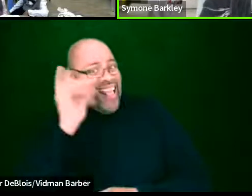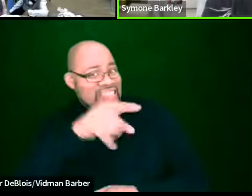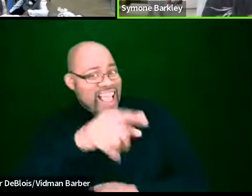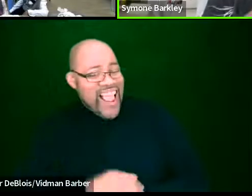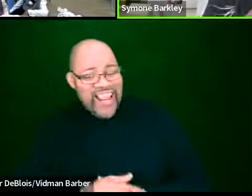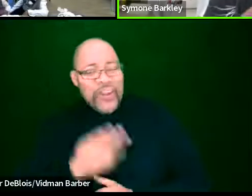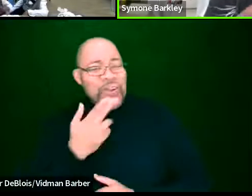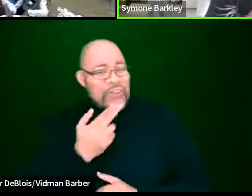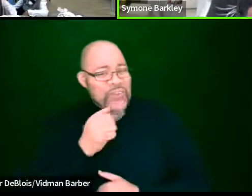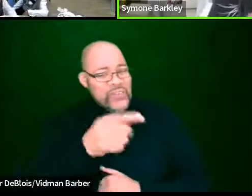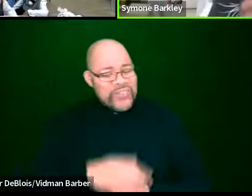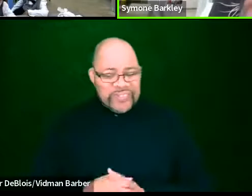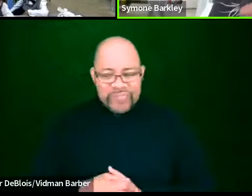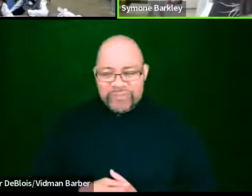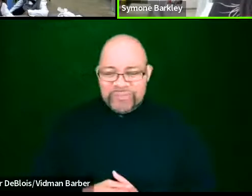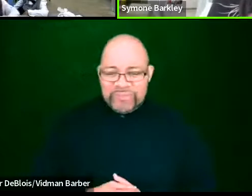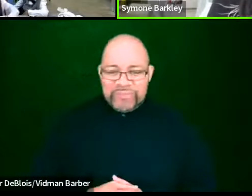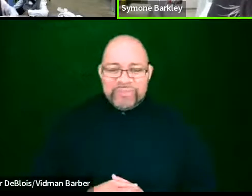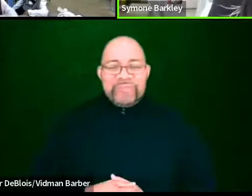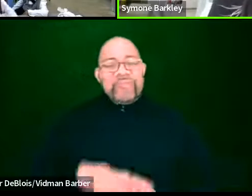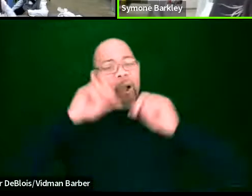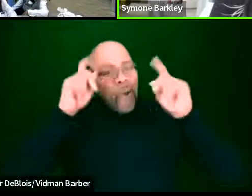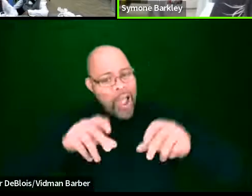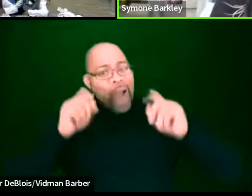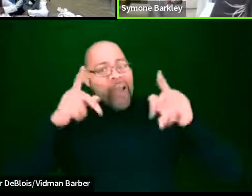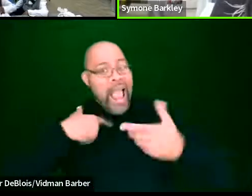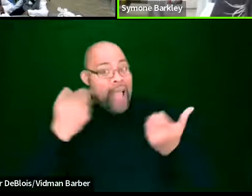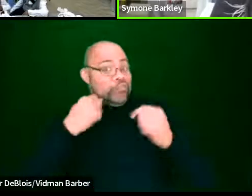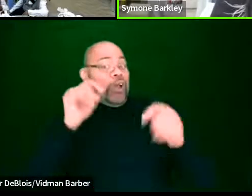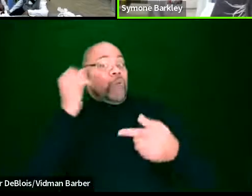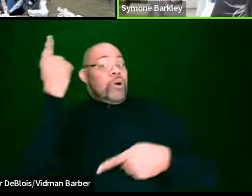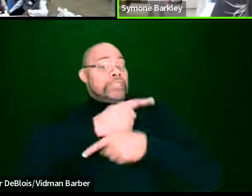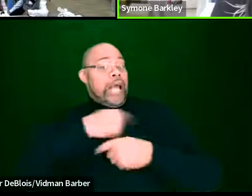That's cute. Okay, I might have to try that